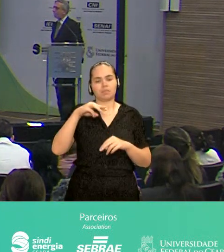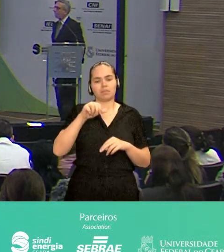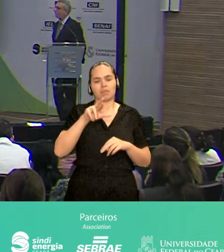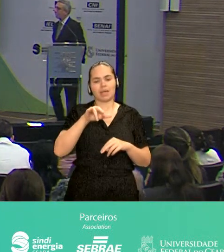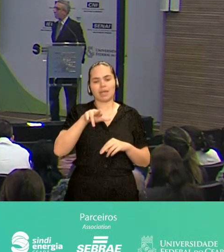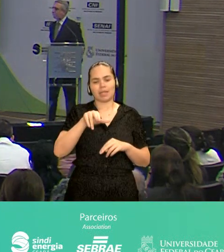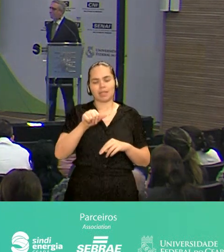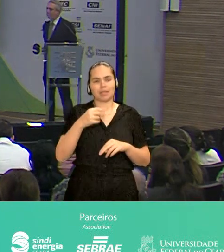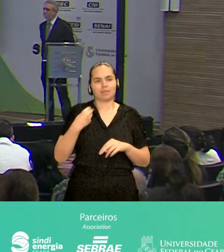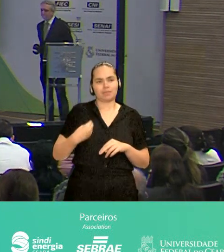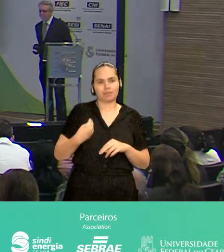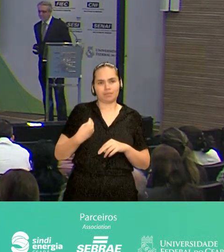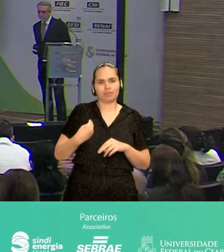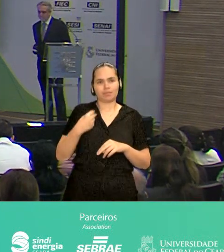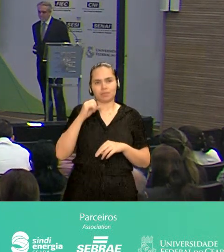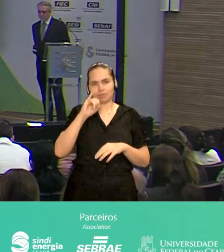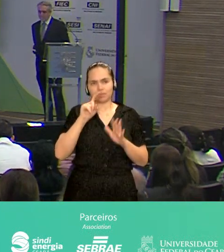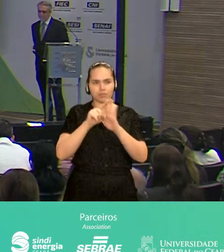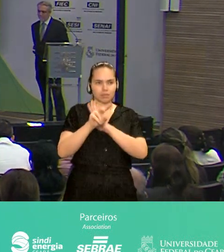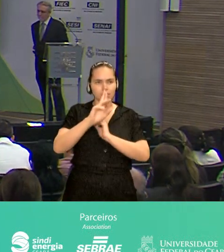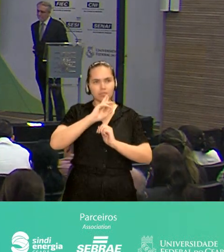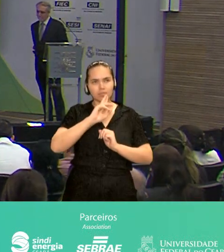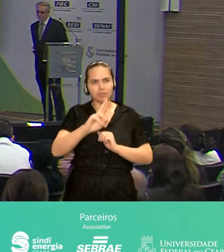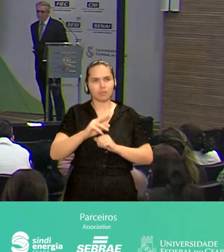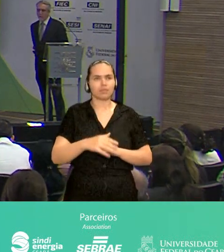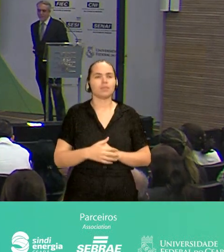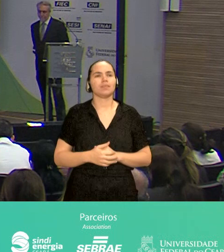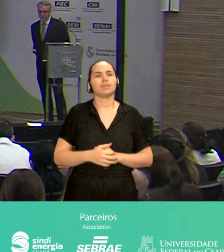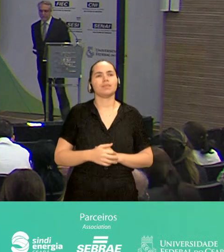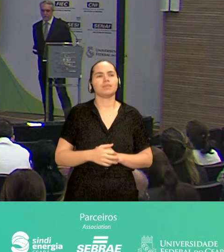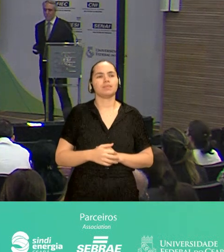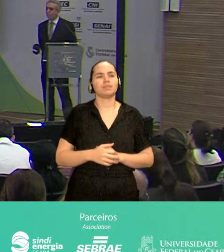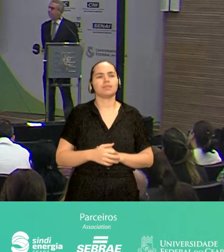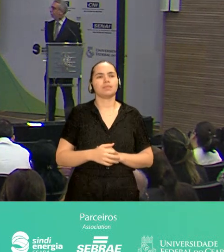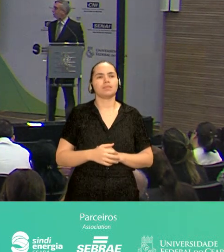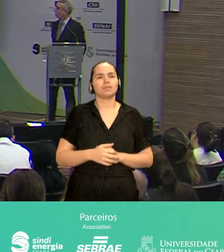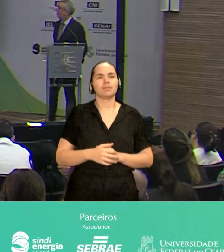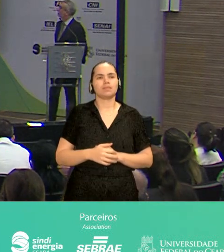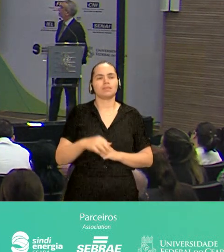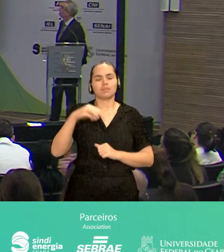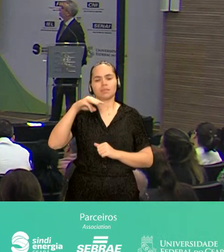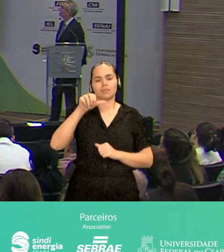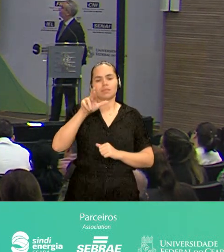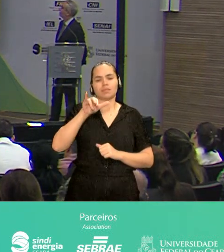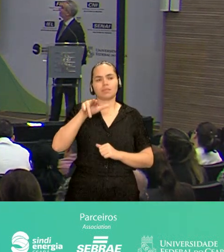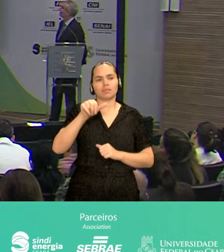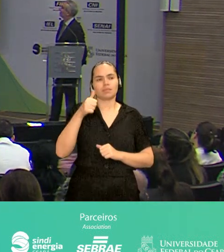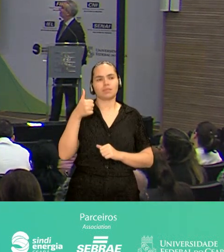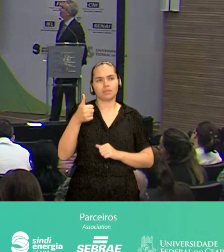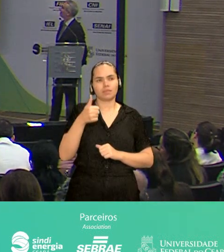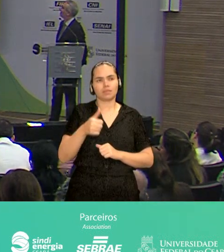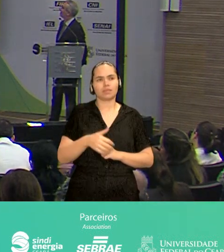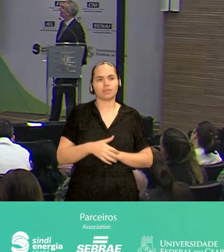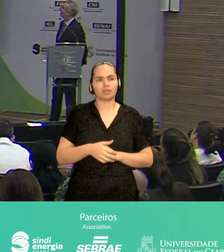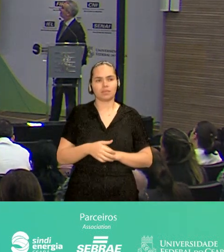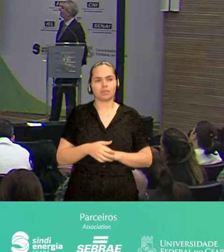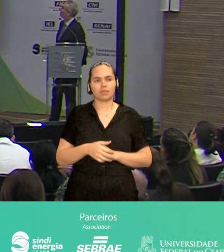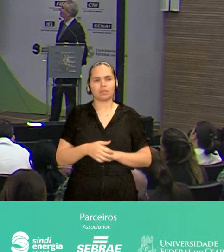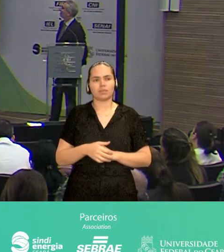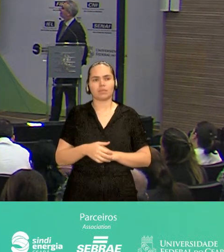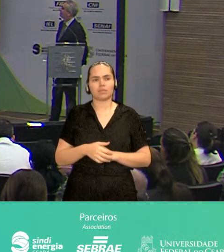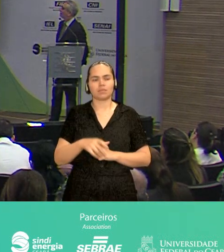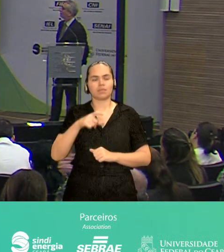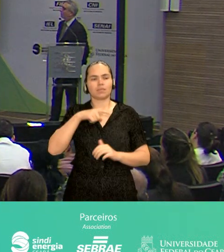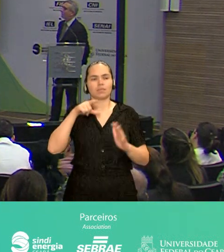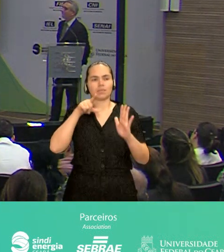está she is. online para perguntas e respostas ou So não. Marina, Ela está. we have a question to Marina, you tudo bem? about water usage, Tem